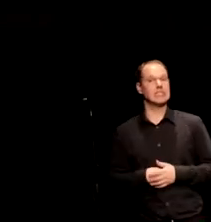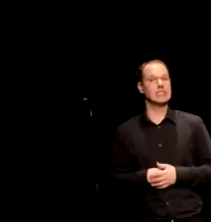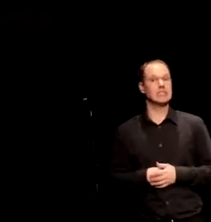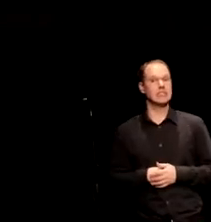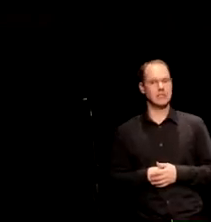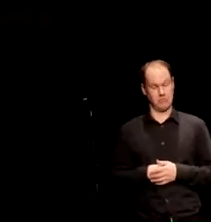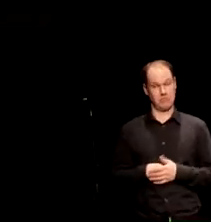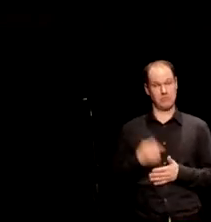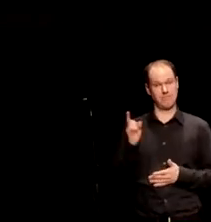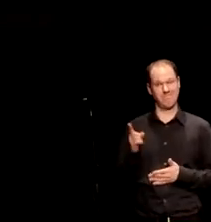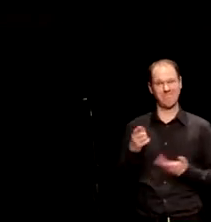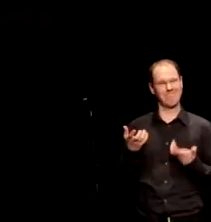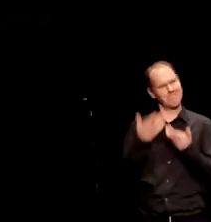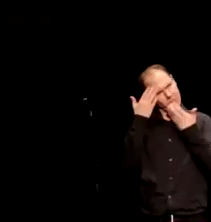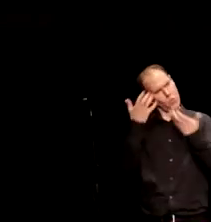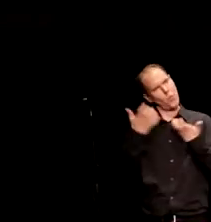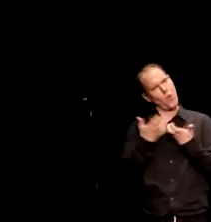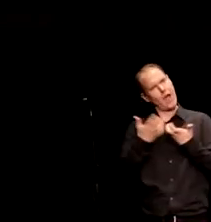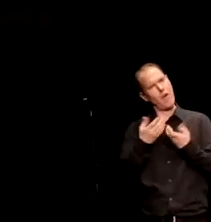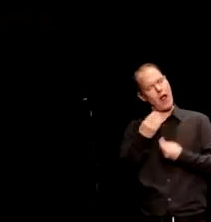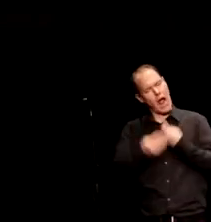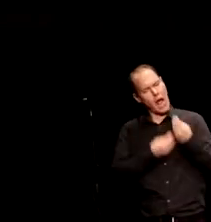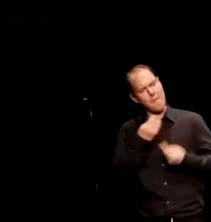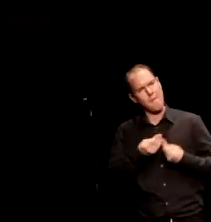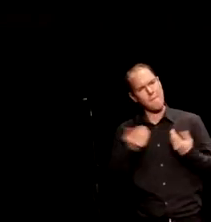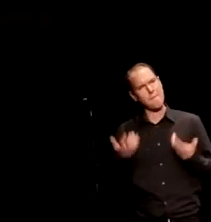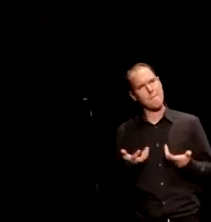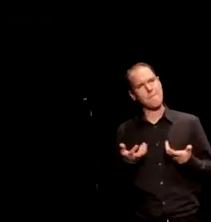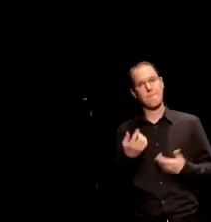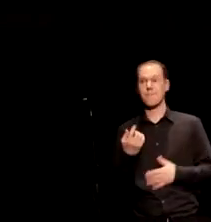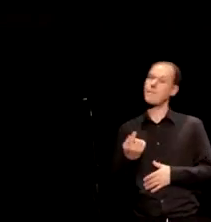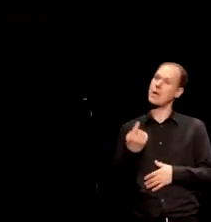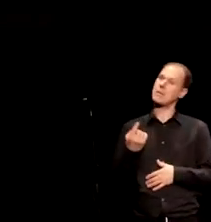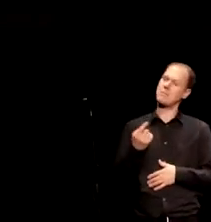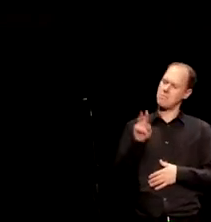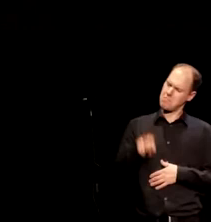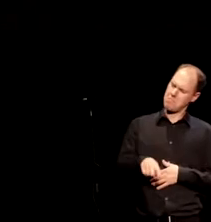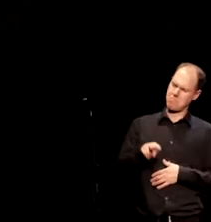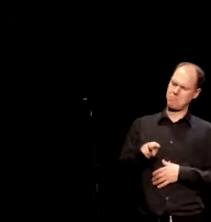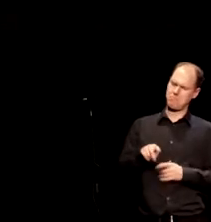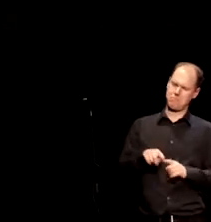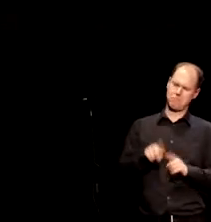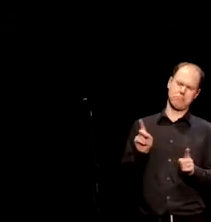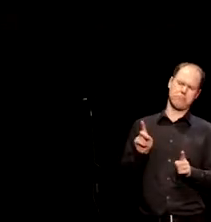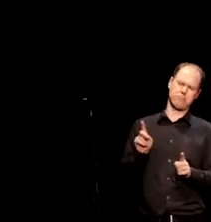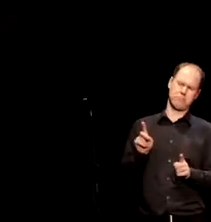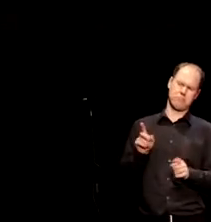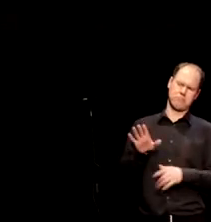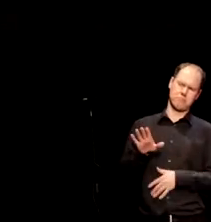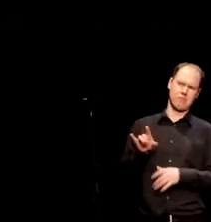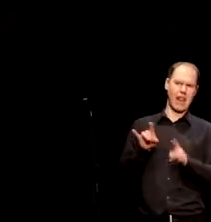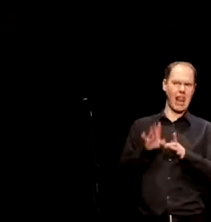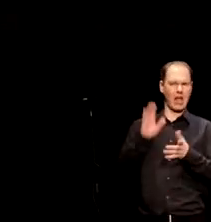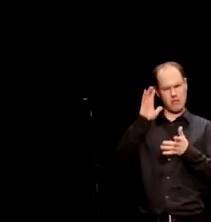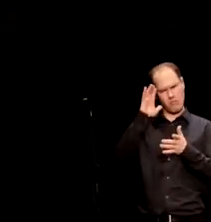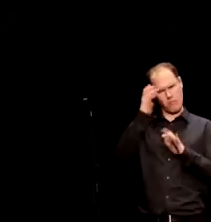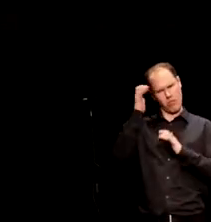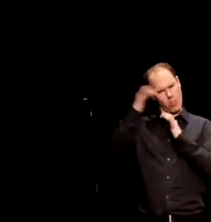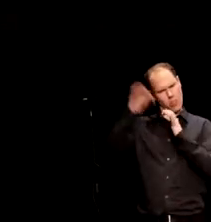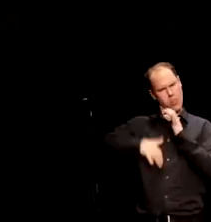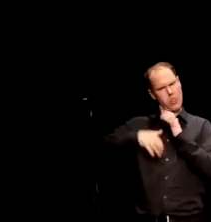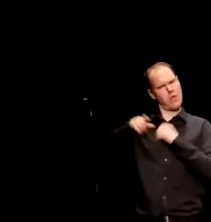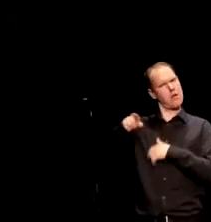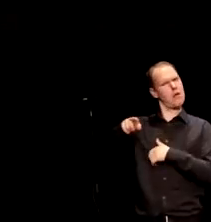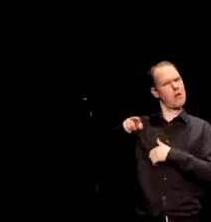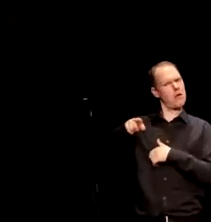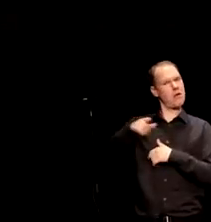I don't know how to explain it exactly, but I have never seen him that way before. As if he had lost his head. And yet